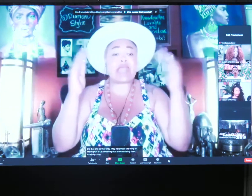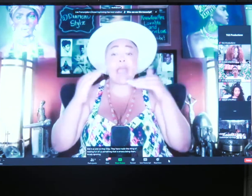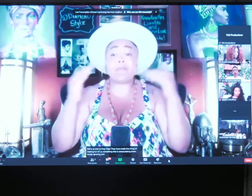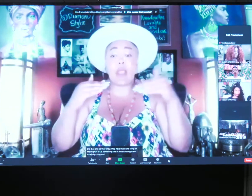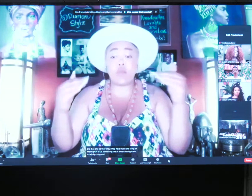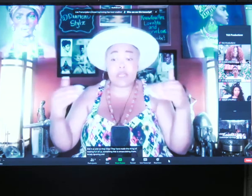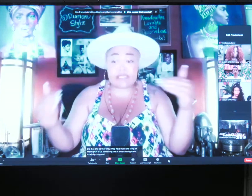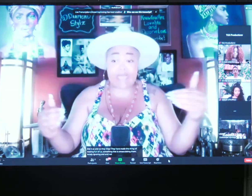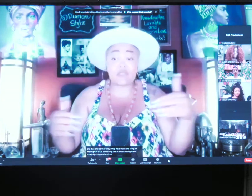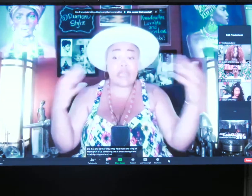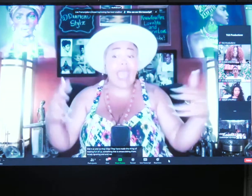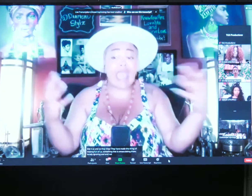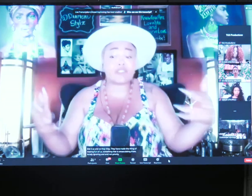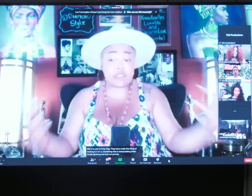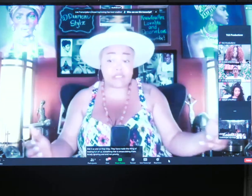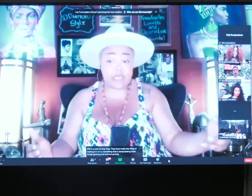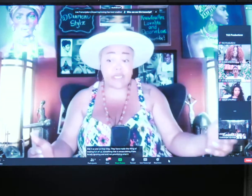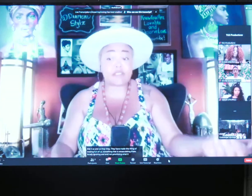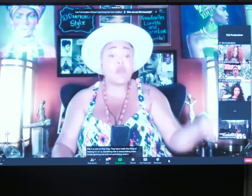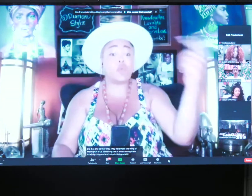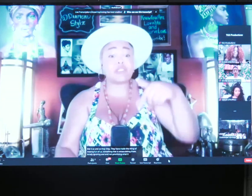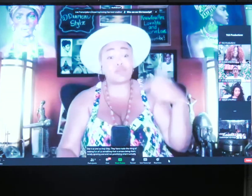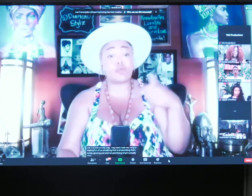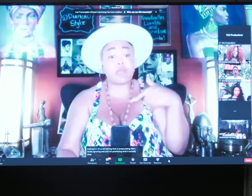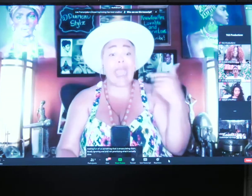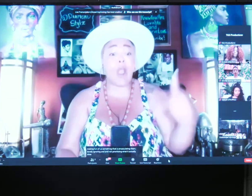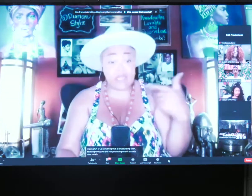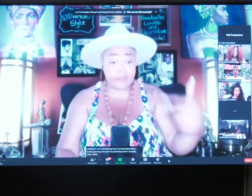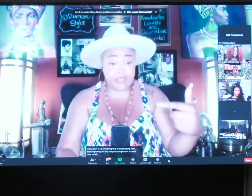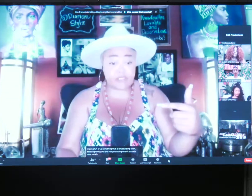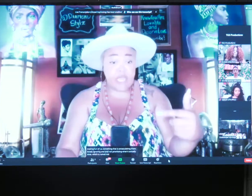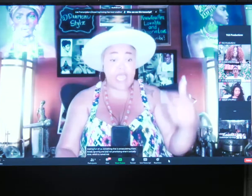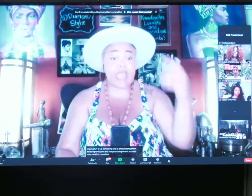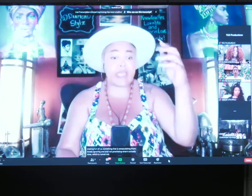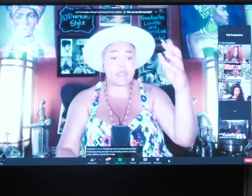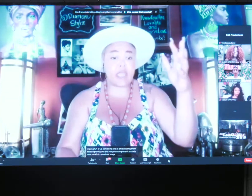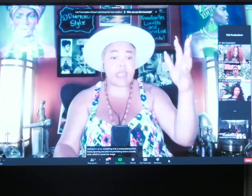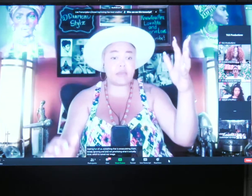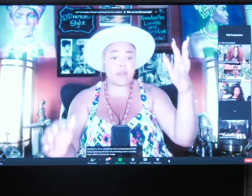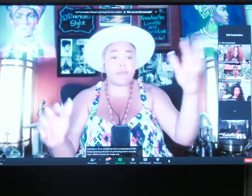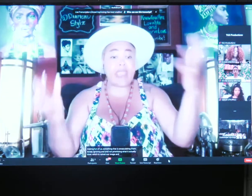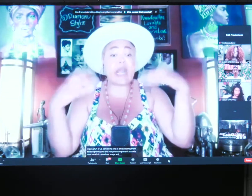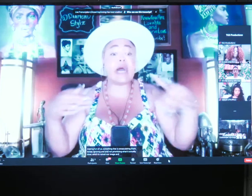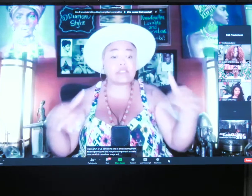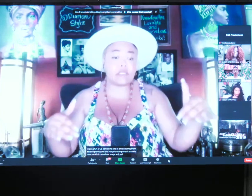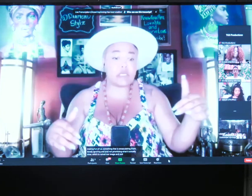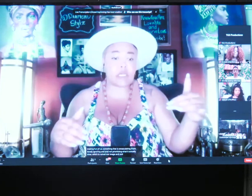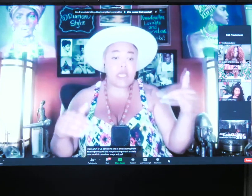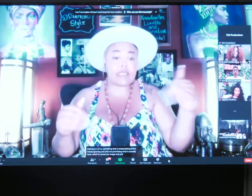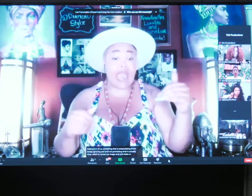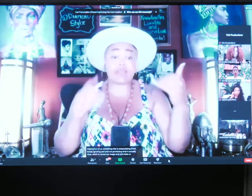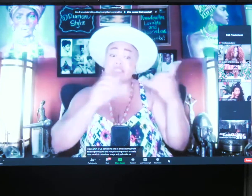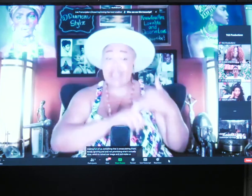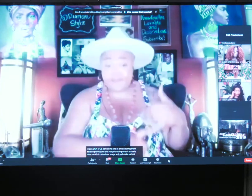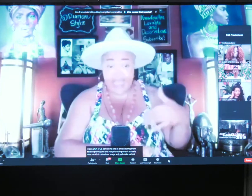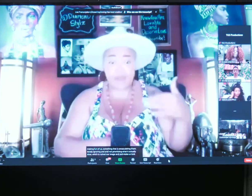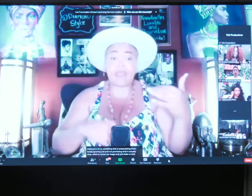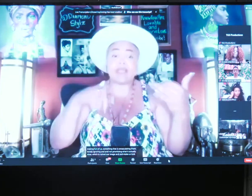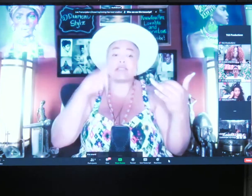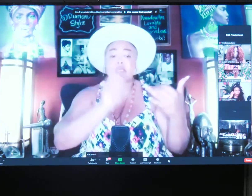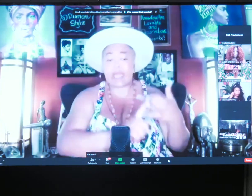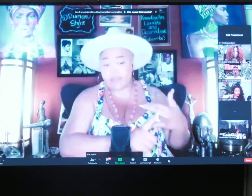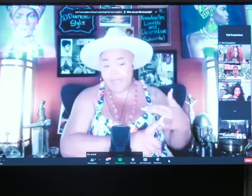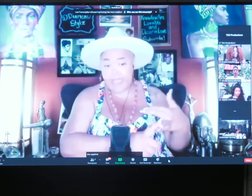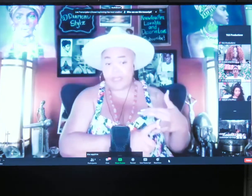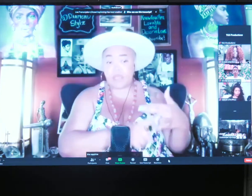and not prioritizing what it actually does, which is ruin our image and make us look like the Sapphire, make